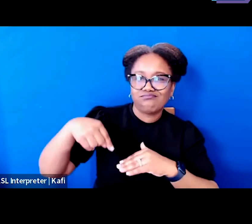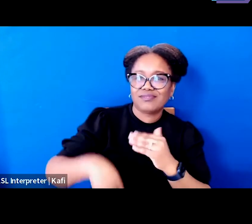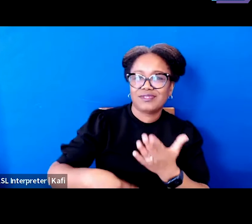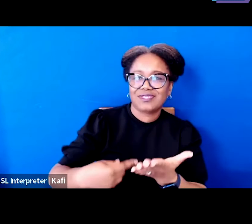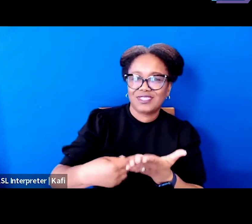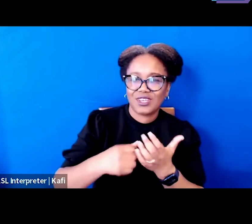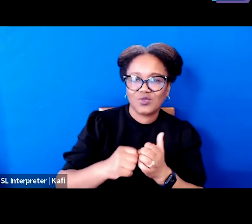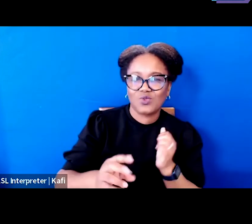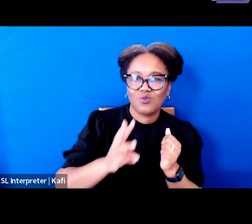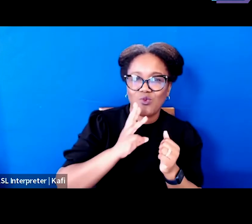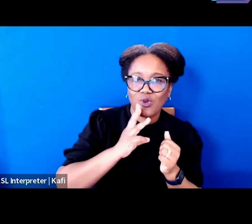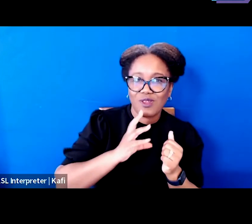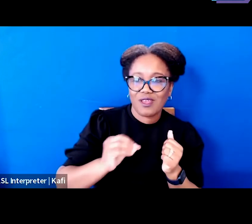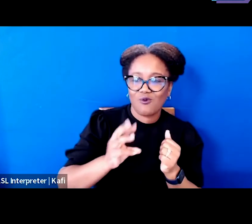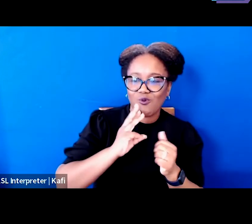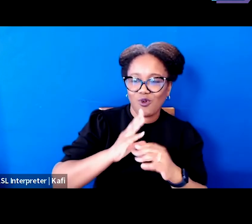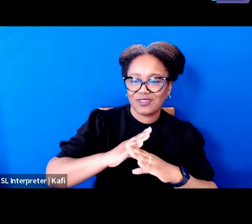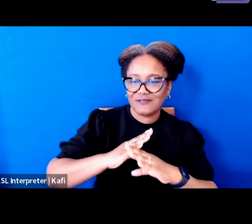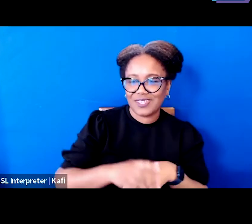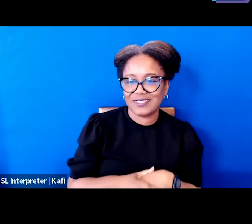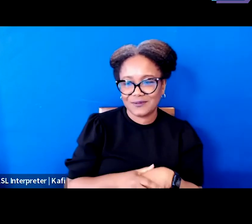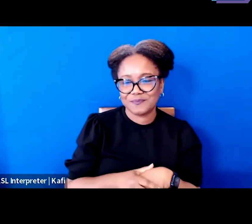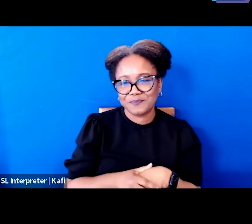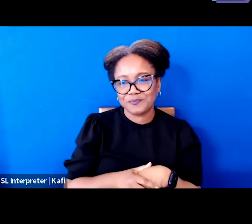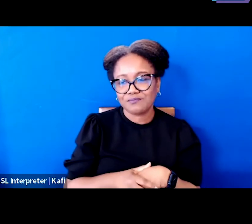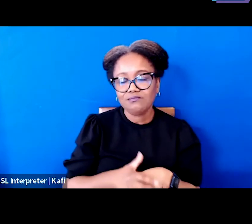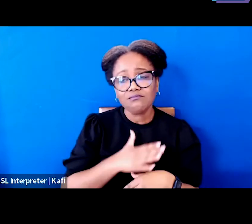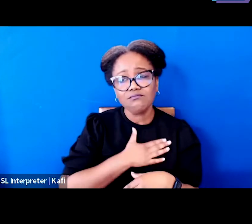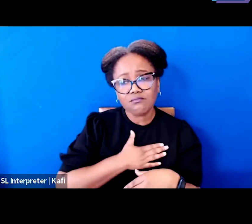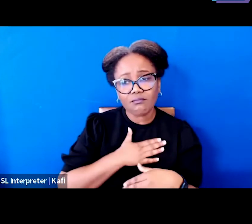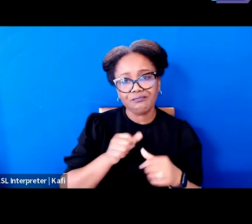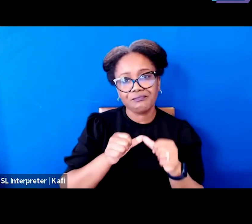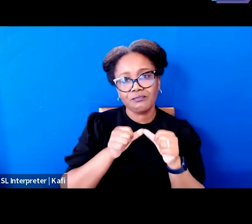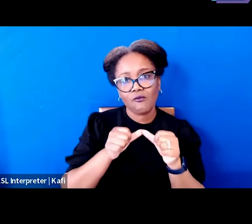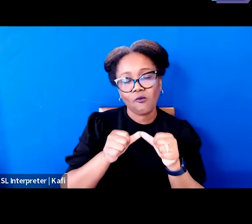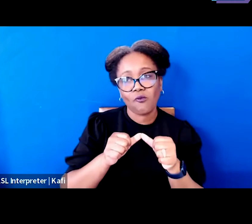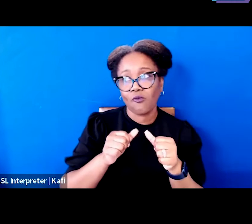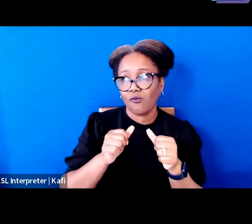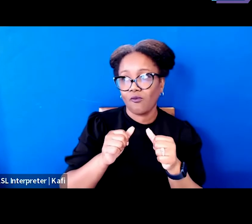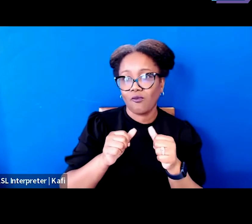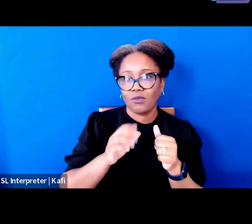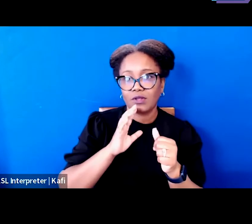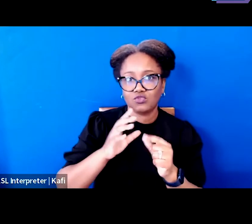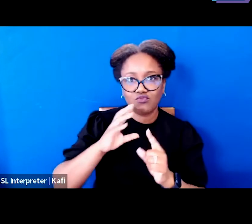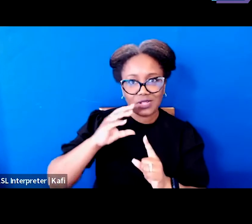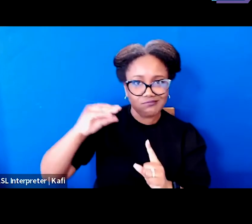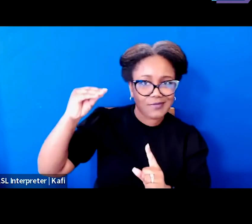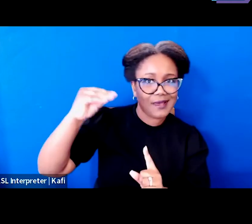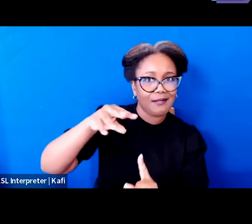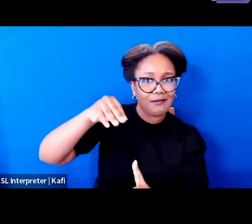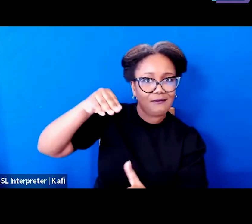please continue to elevate our struggle, as we are seeing a lot of censorship on